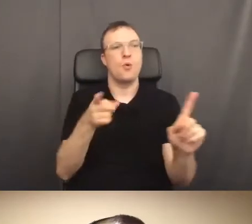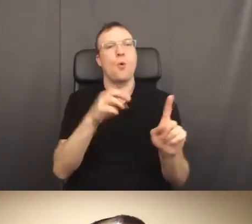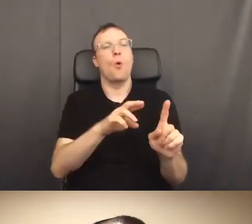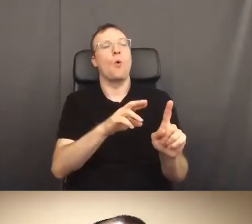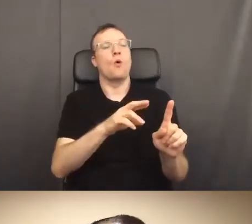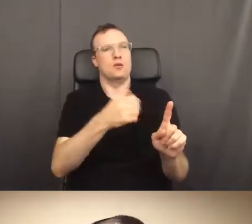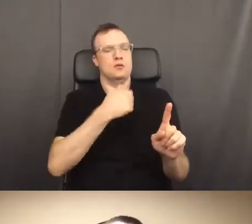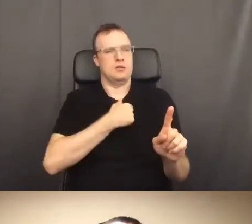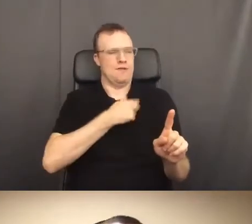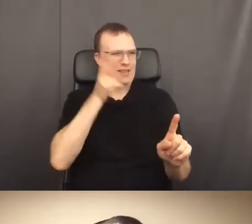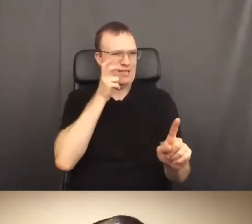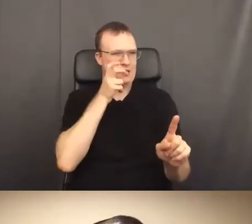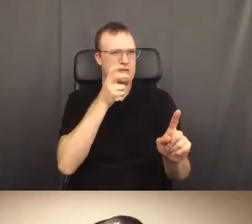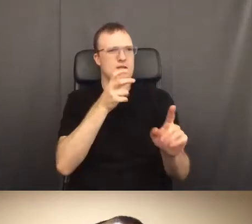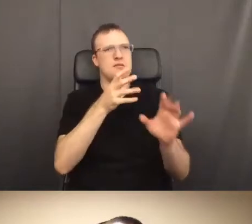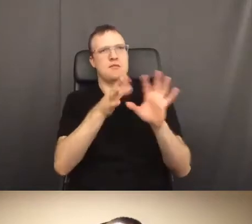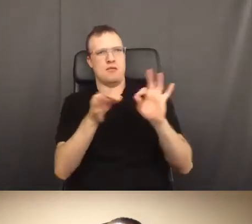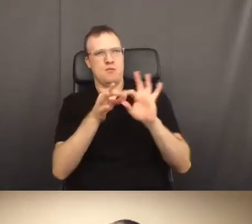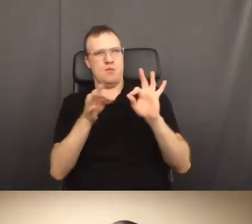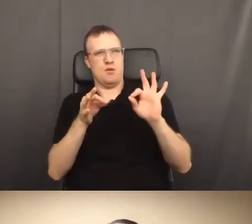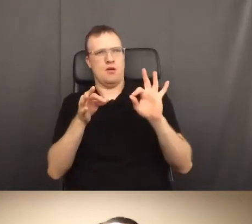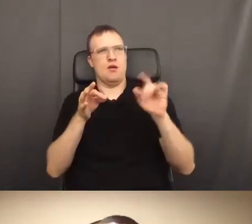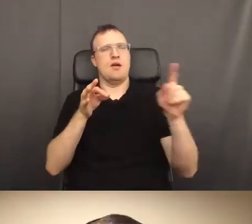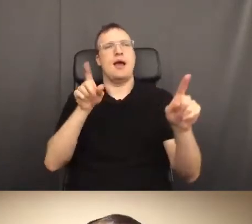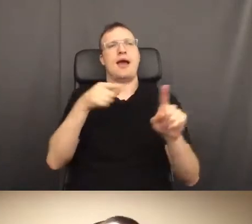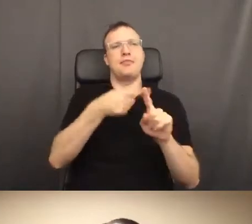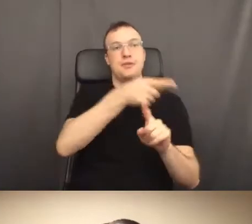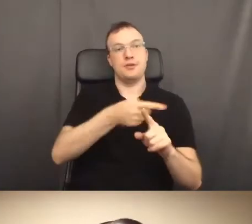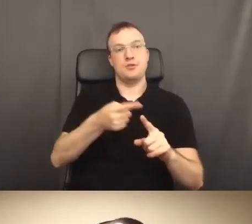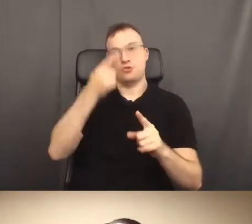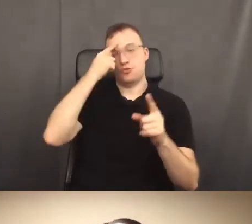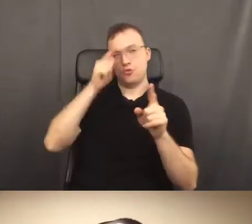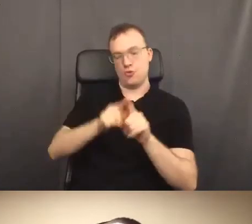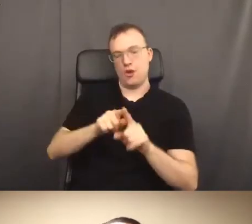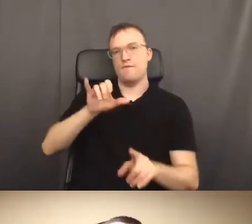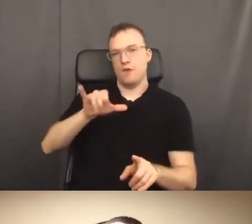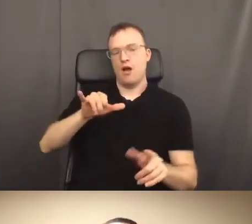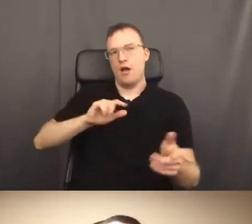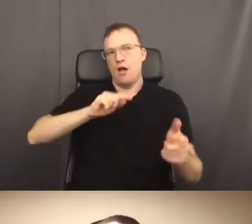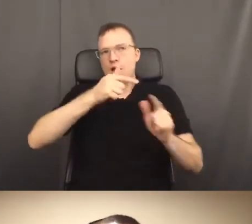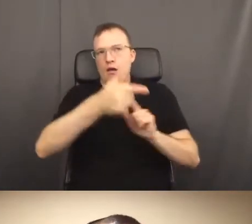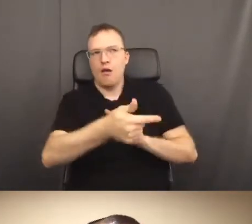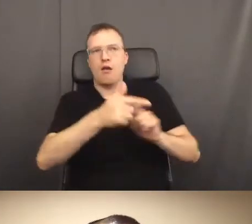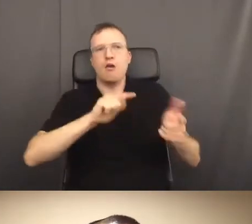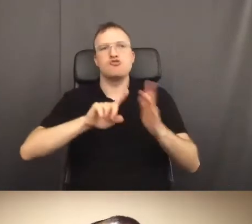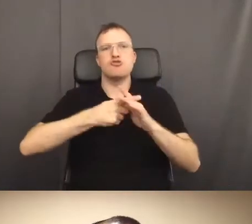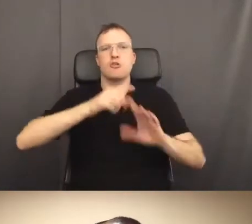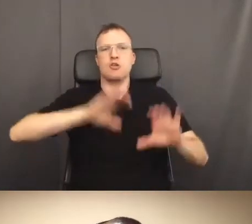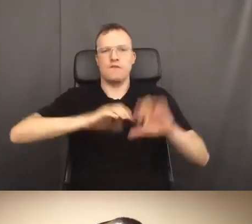myself. Then he would start to agree with me. Then like this seemed to spark a conversation a little